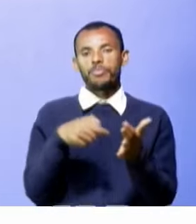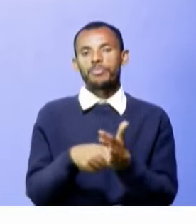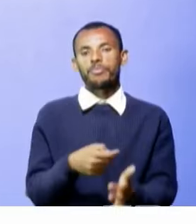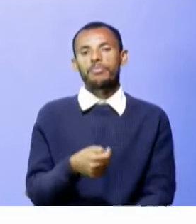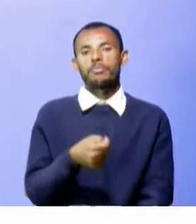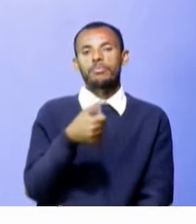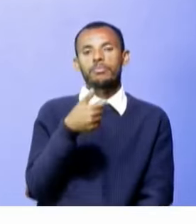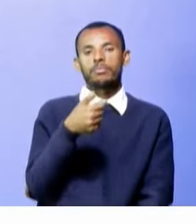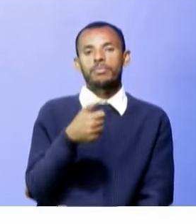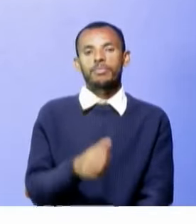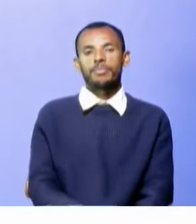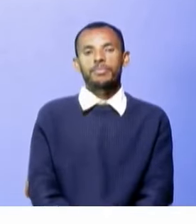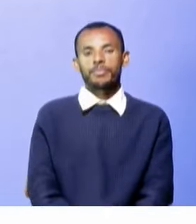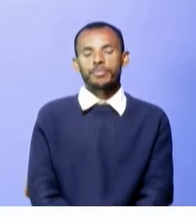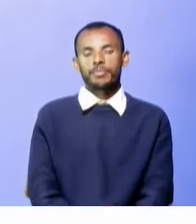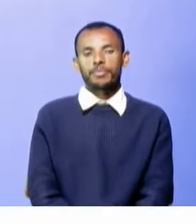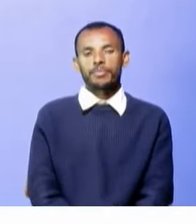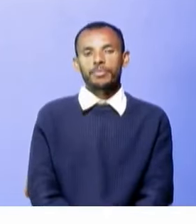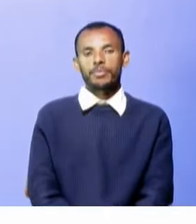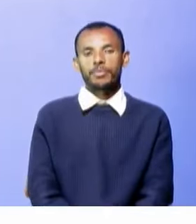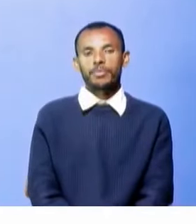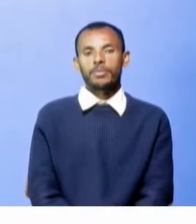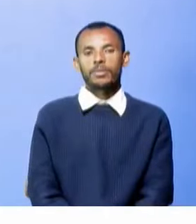Example 1.